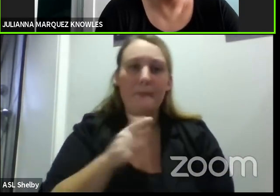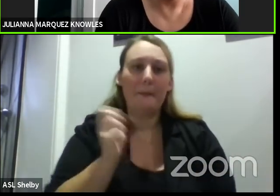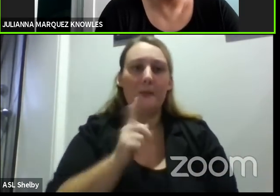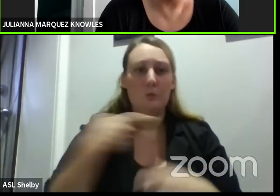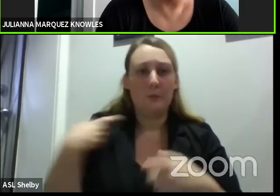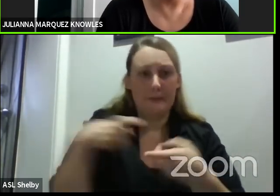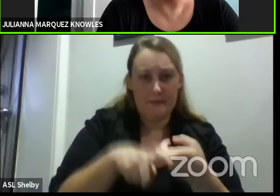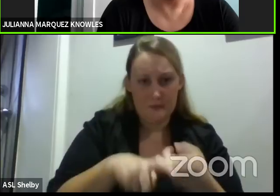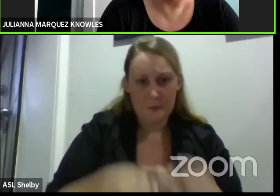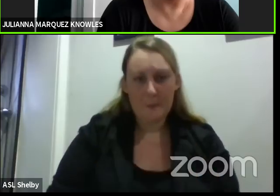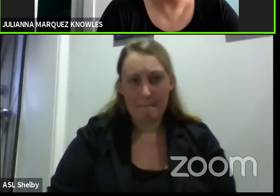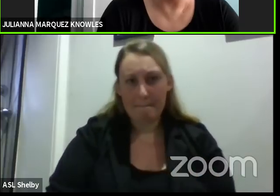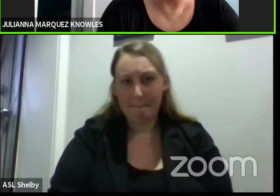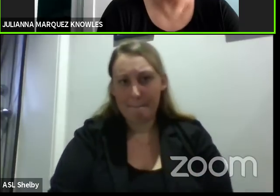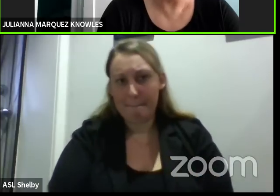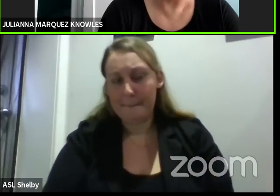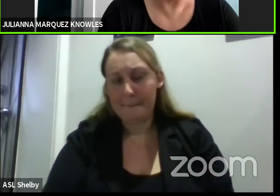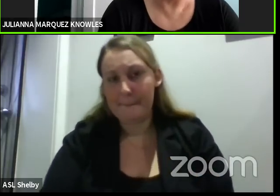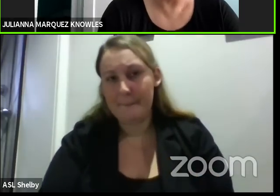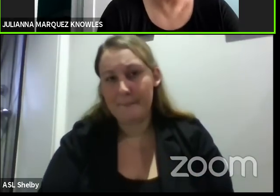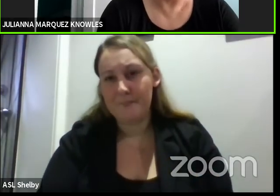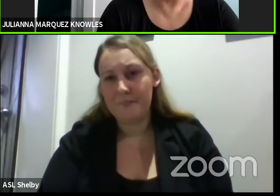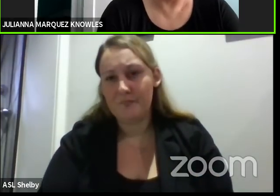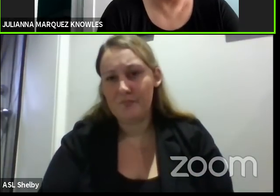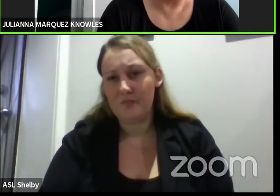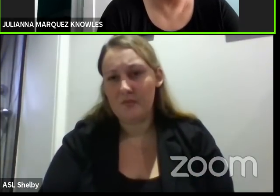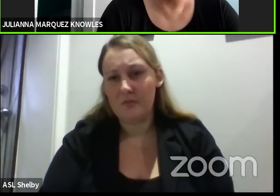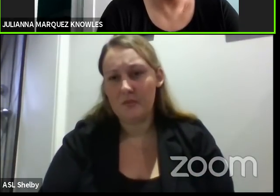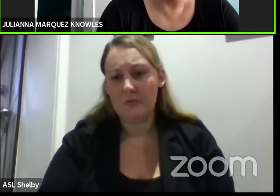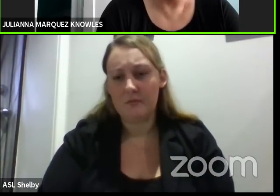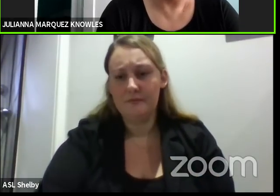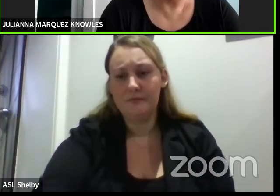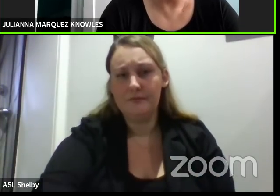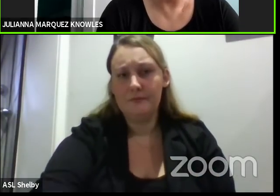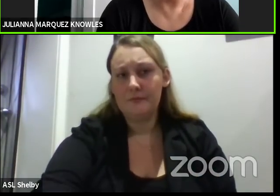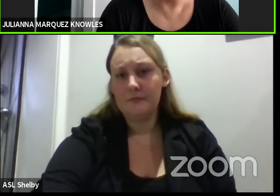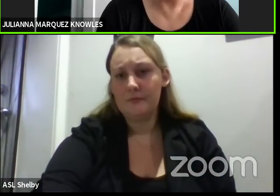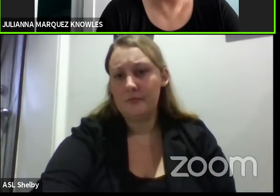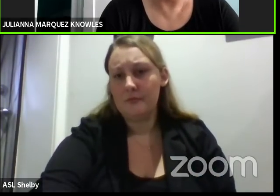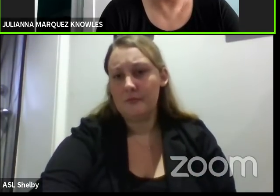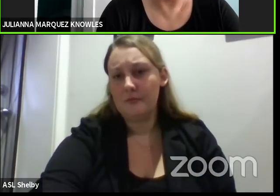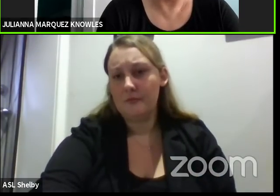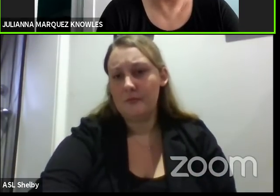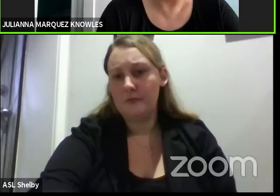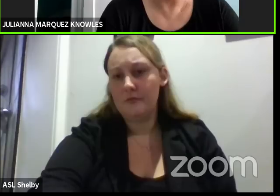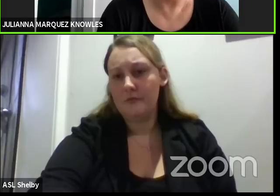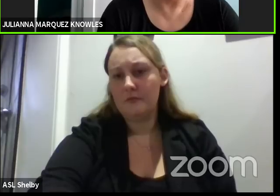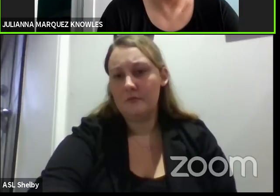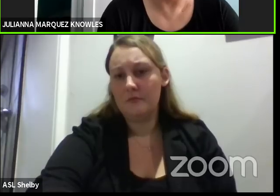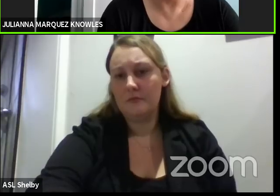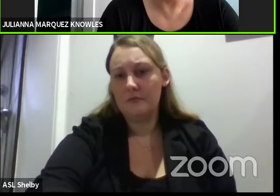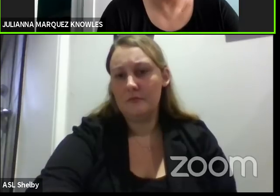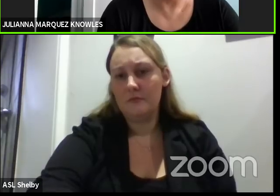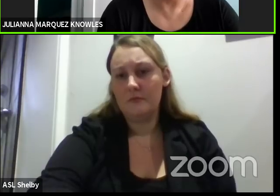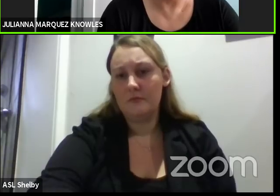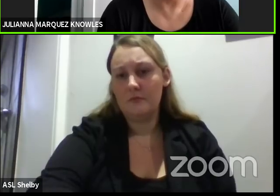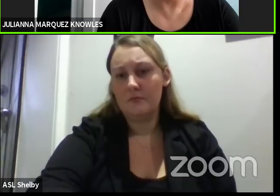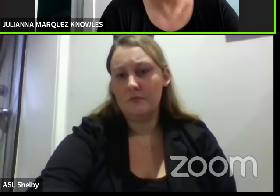Entonces, tenemos que estar unidas todas para poder lograr que el gobernador